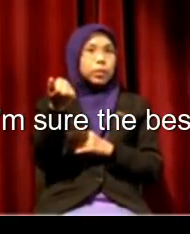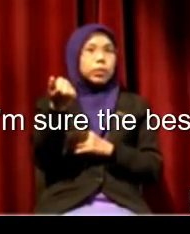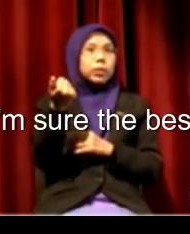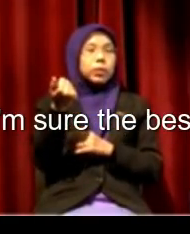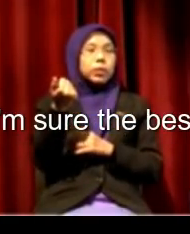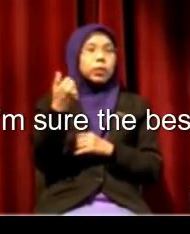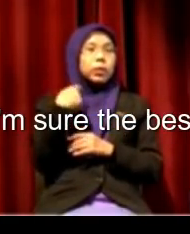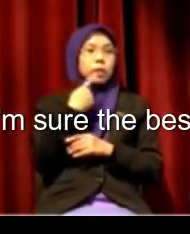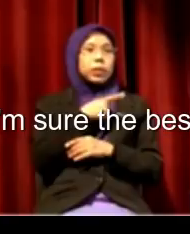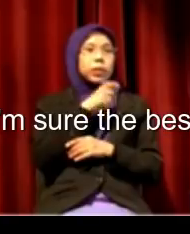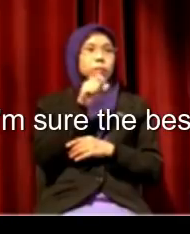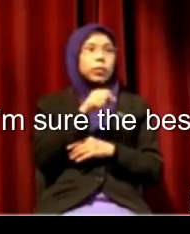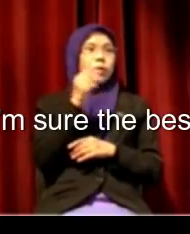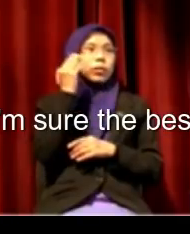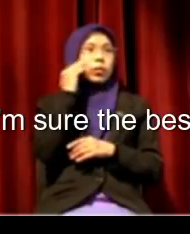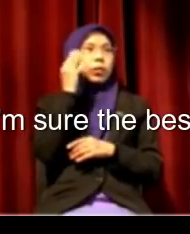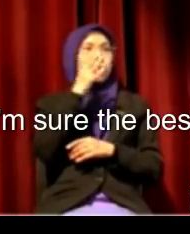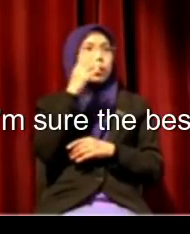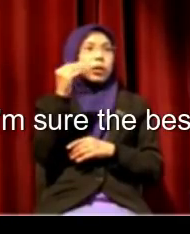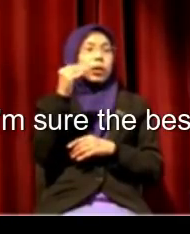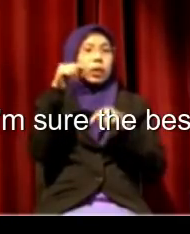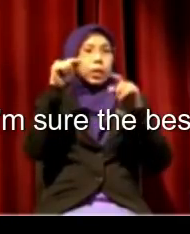to be complied when building this